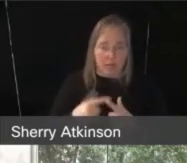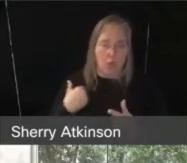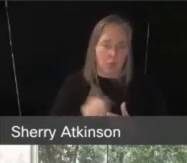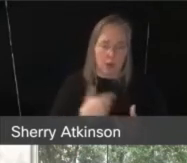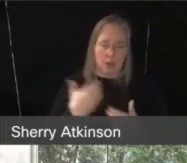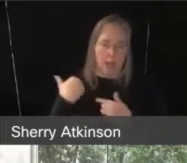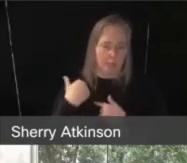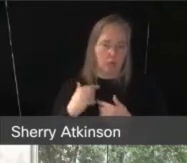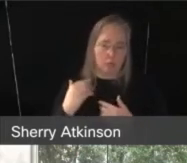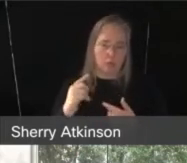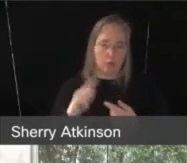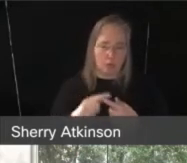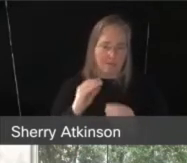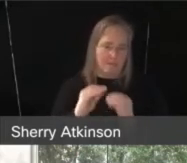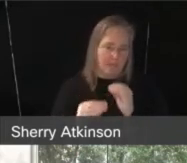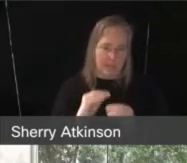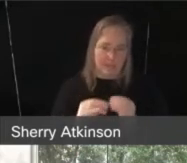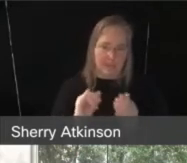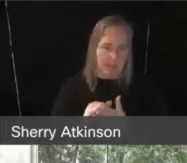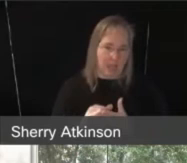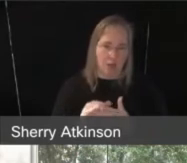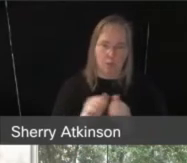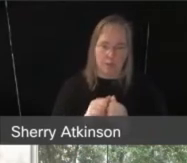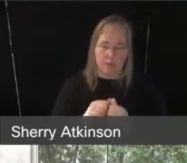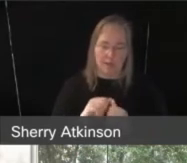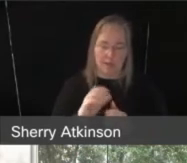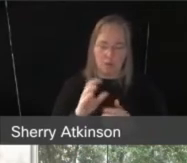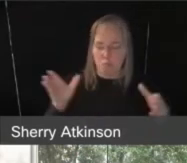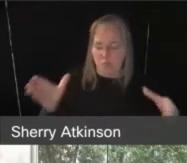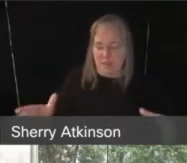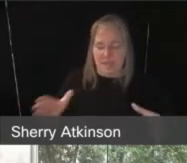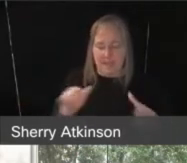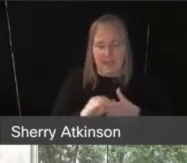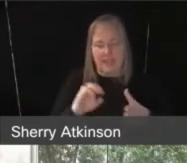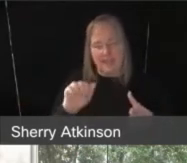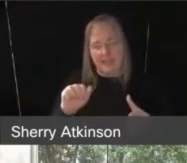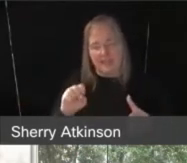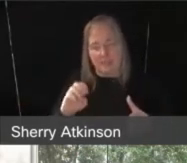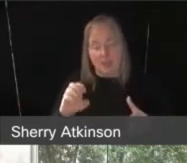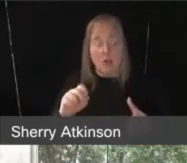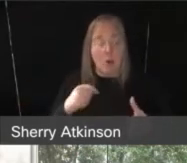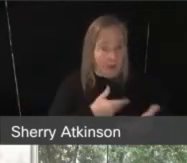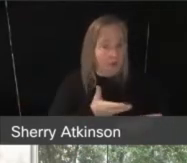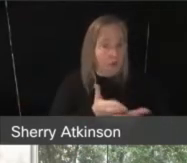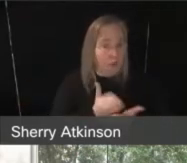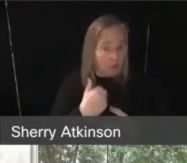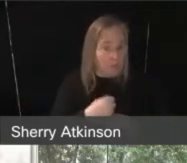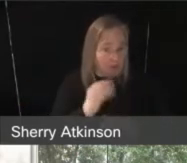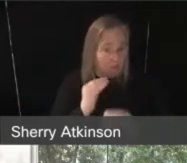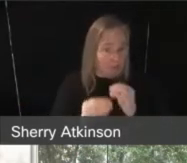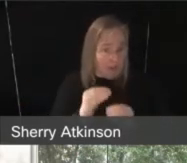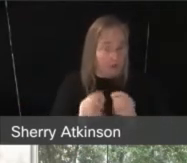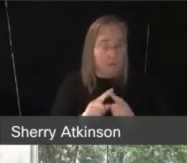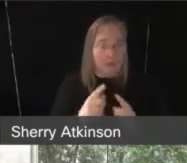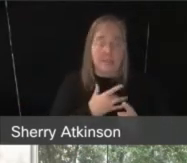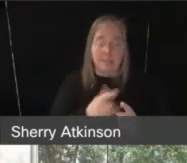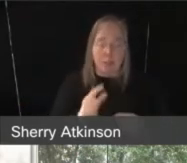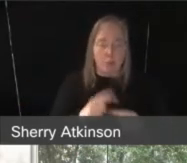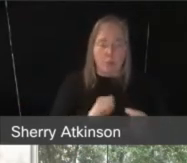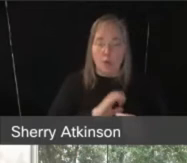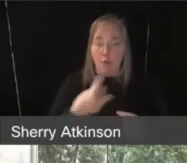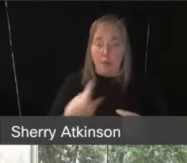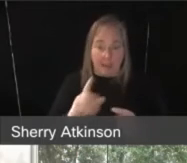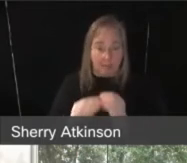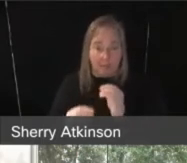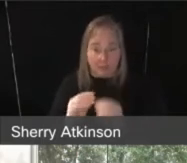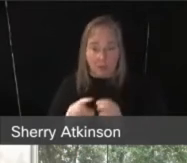fix those locations within the easement area. So we have the right to go make repairs, but typically when we go back and make the repairs, we try